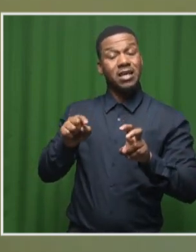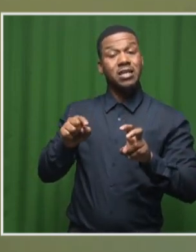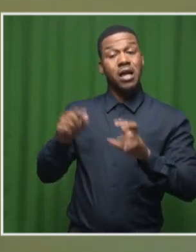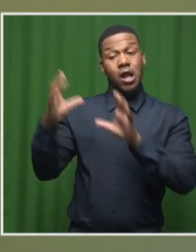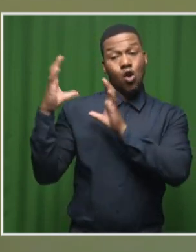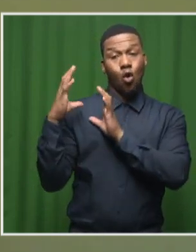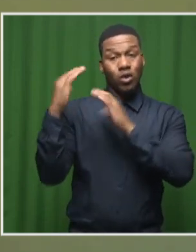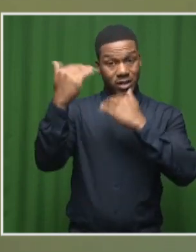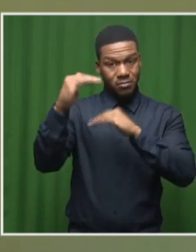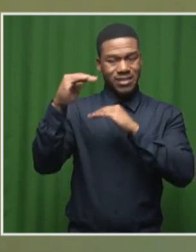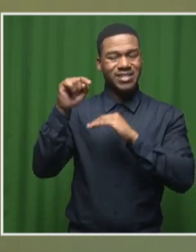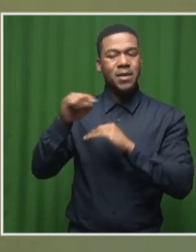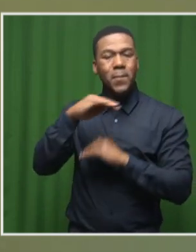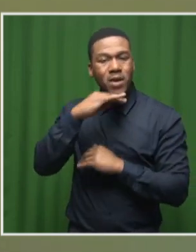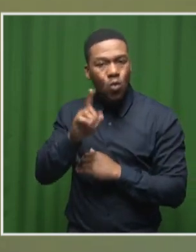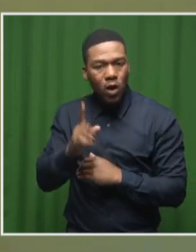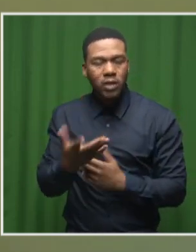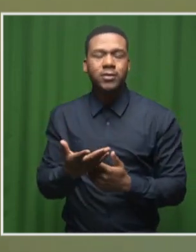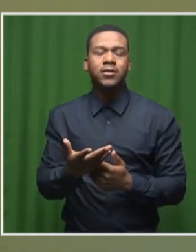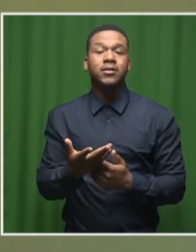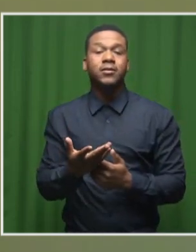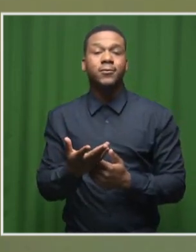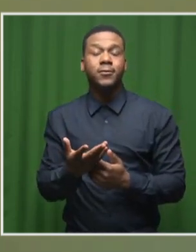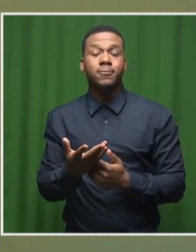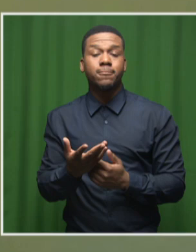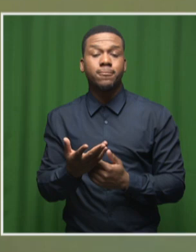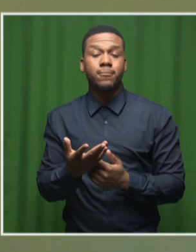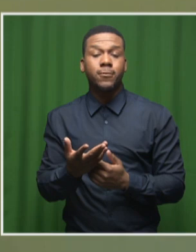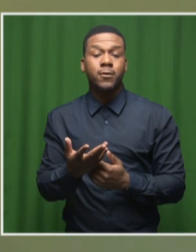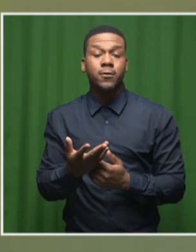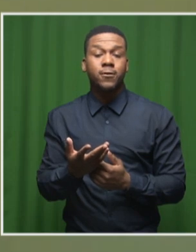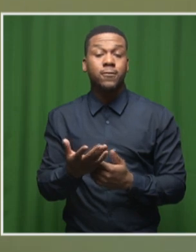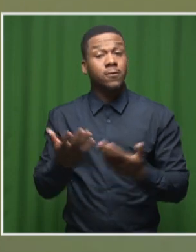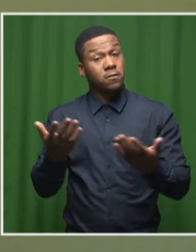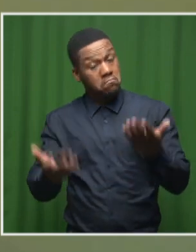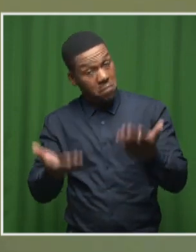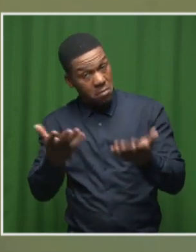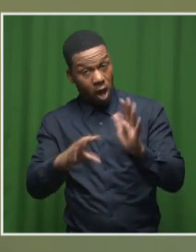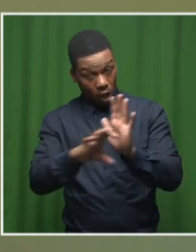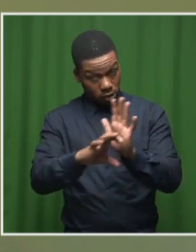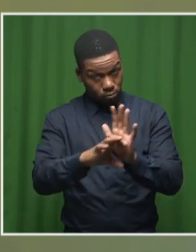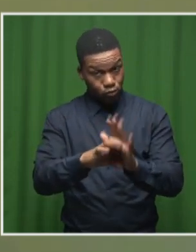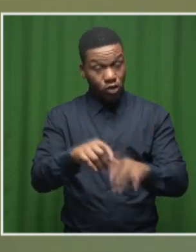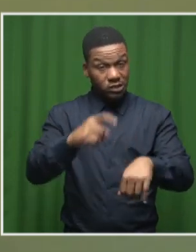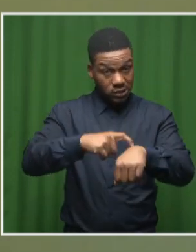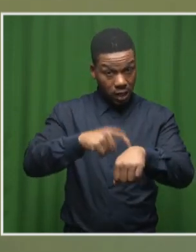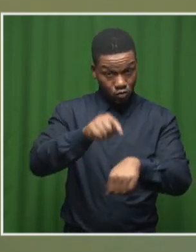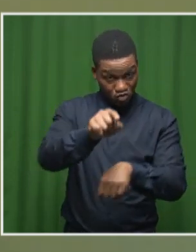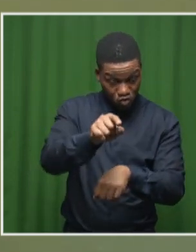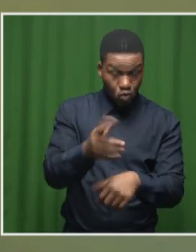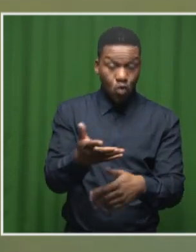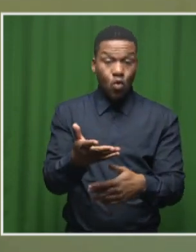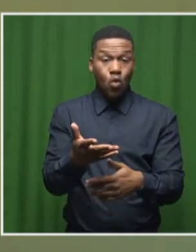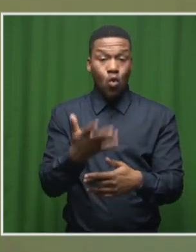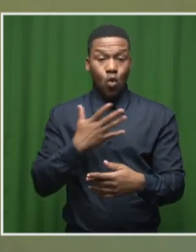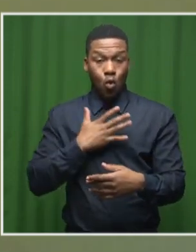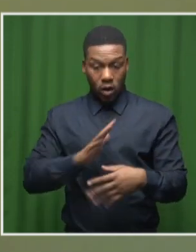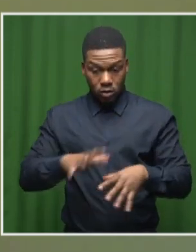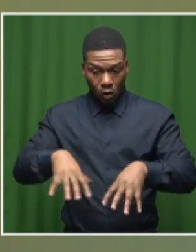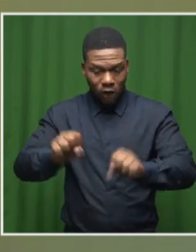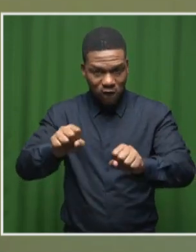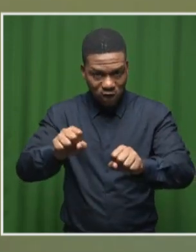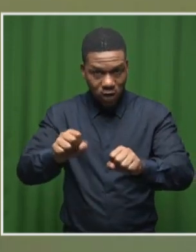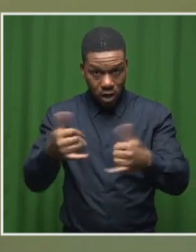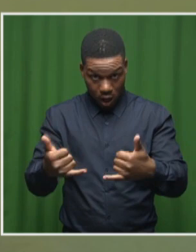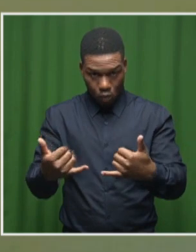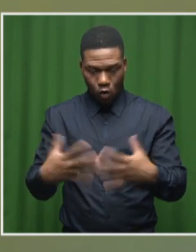is with load limiting, during the time when you are supposed to be load shed.